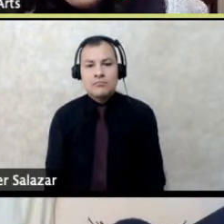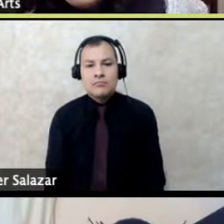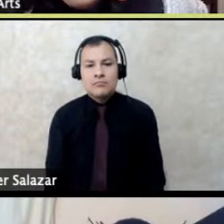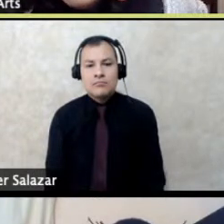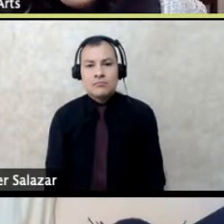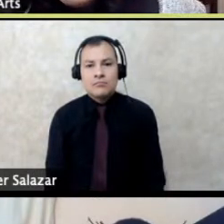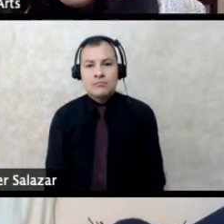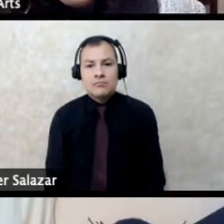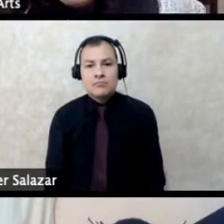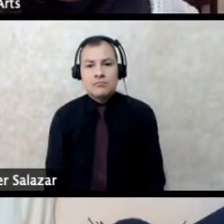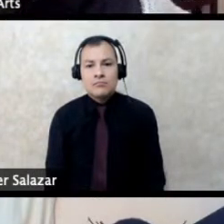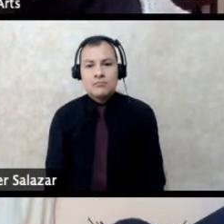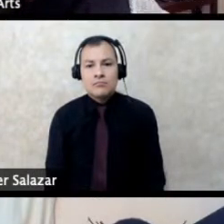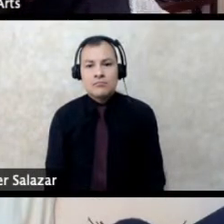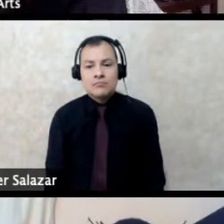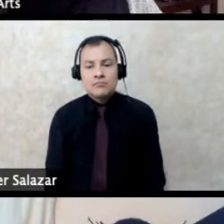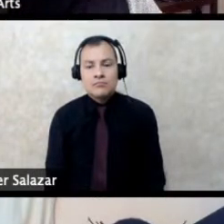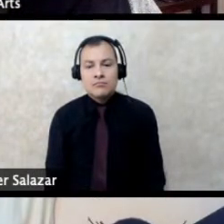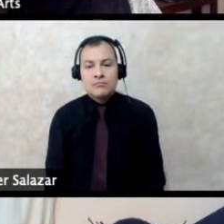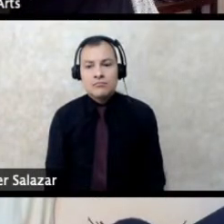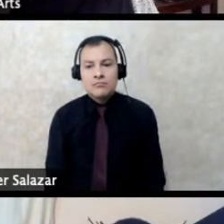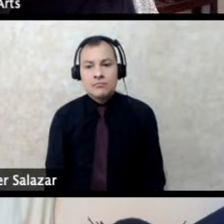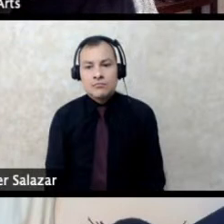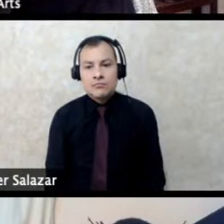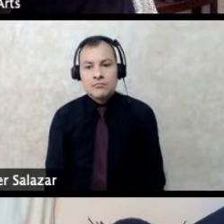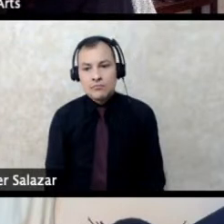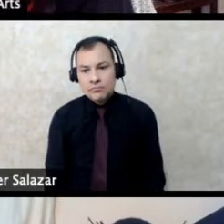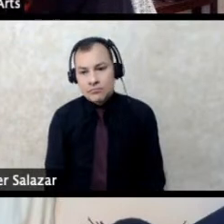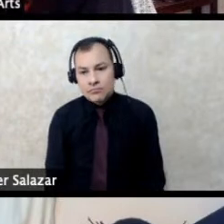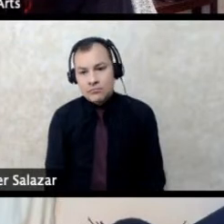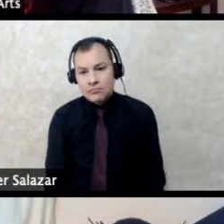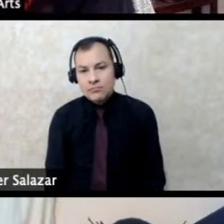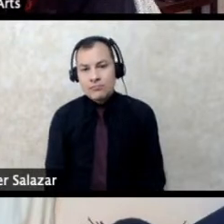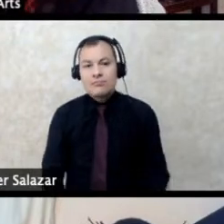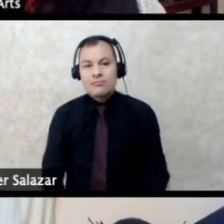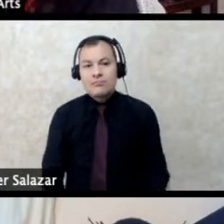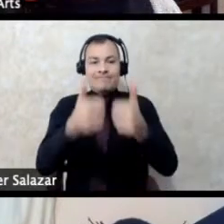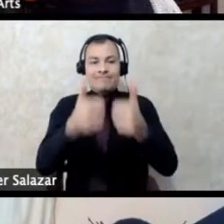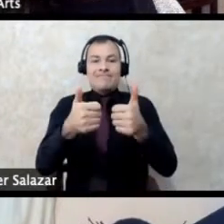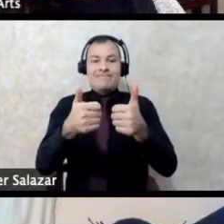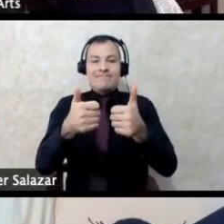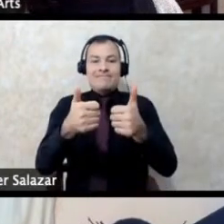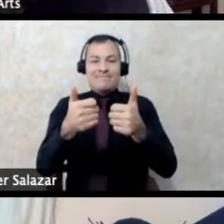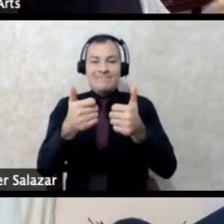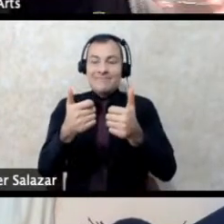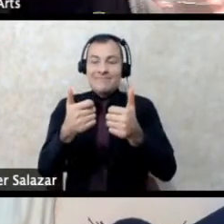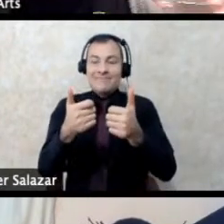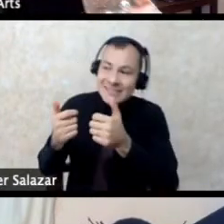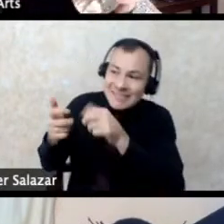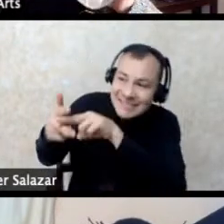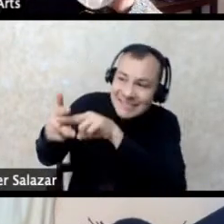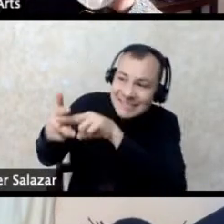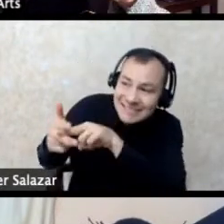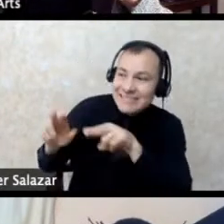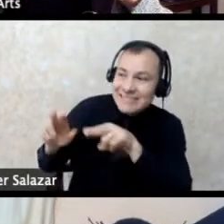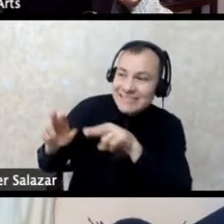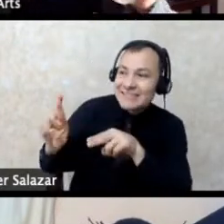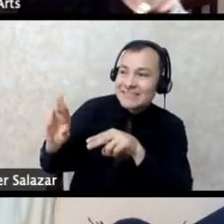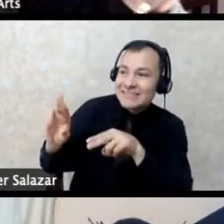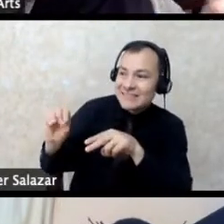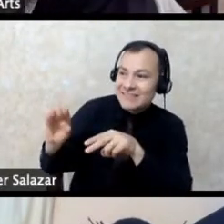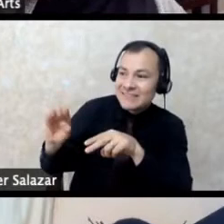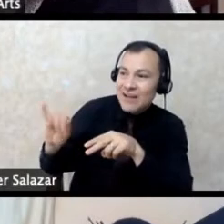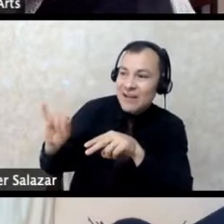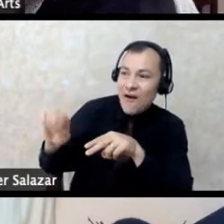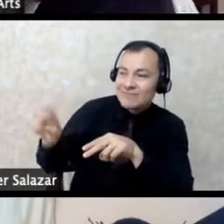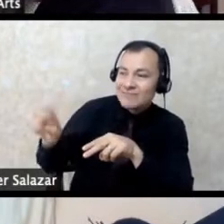Okay. Bueno, muchas gracias, Robinson, por su intervención. Vamos a tener pues la oportunidad de poder profundizar un poco más adelante e